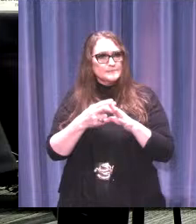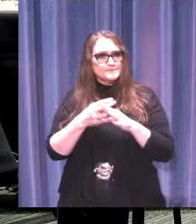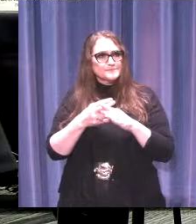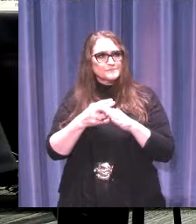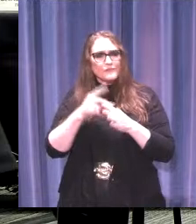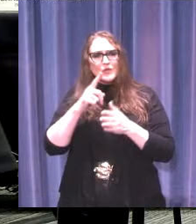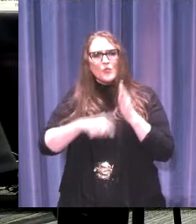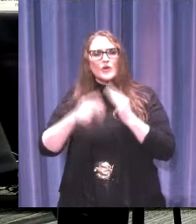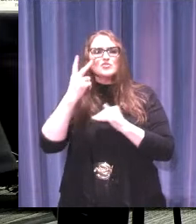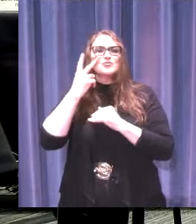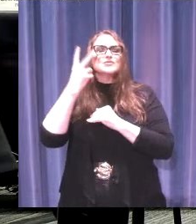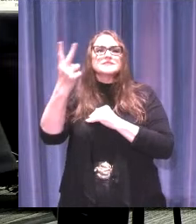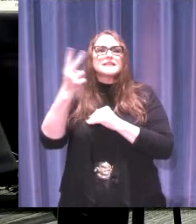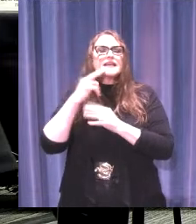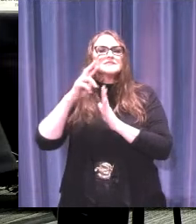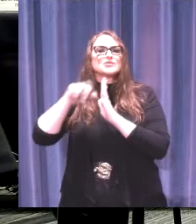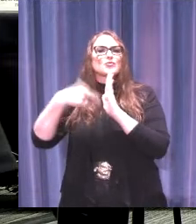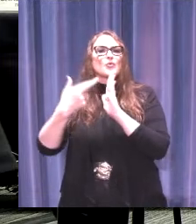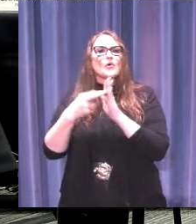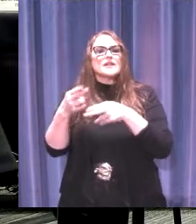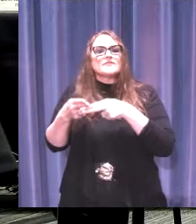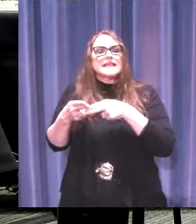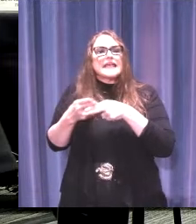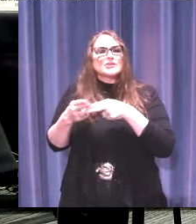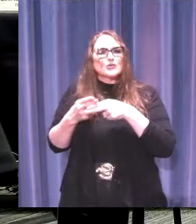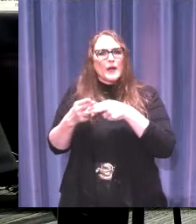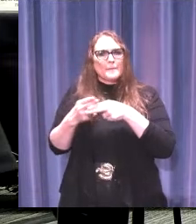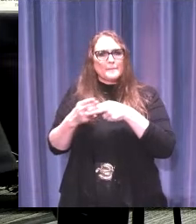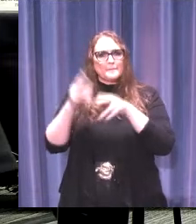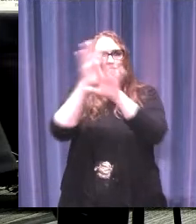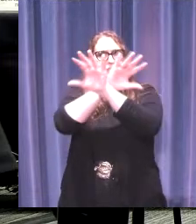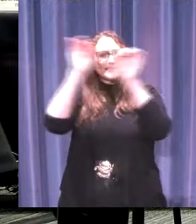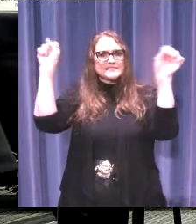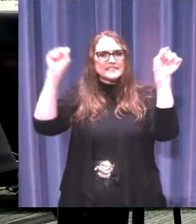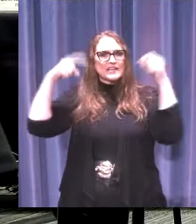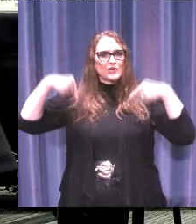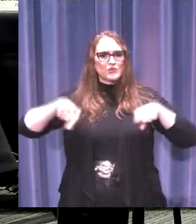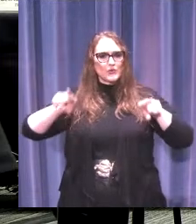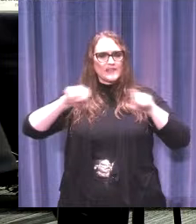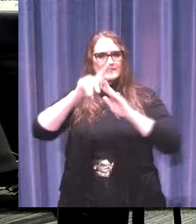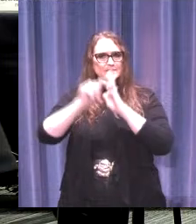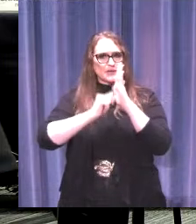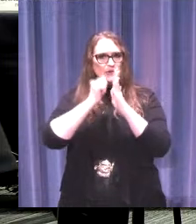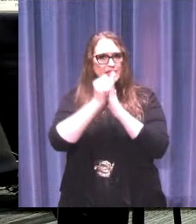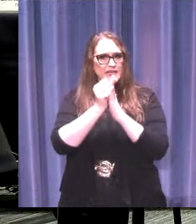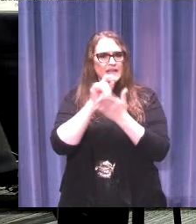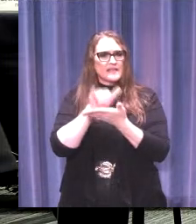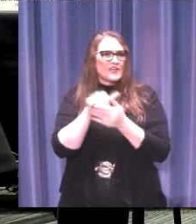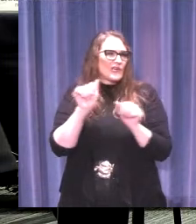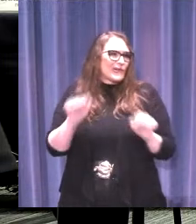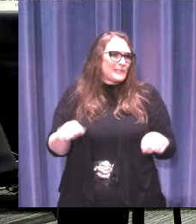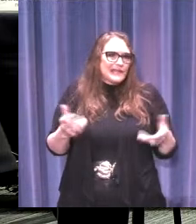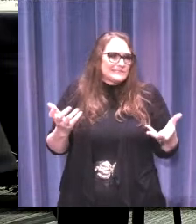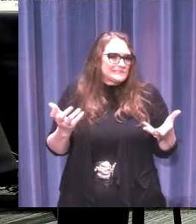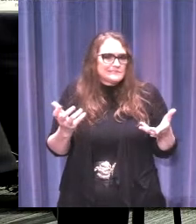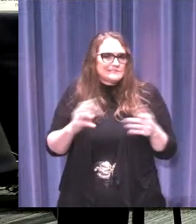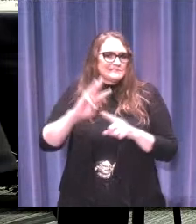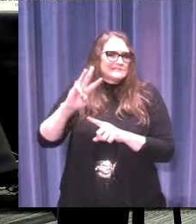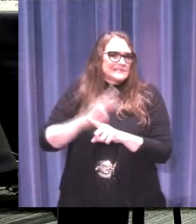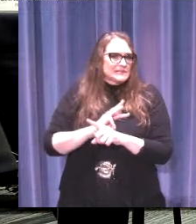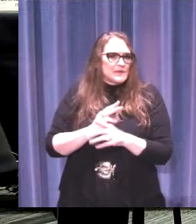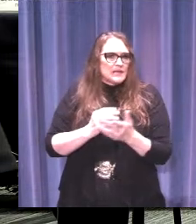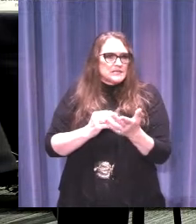what you see as being the role of the interim president during this period, where it could be, 6